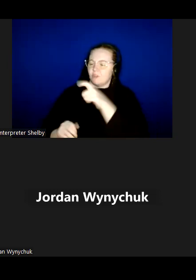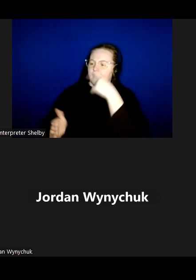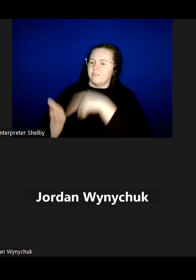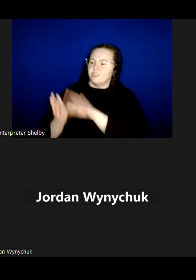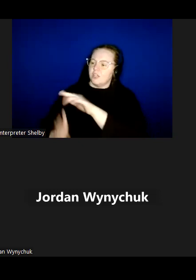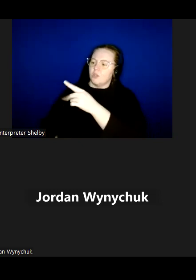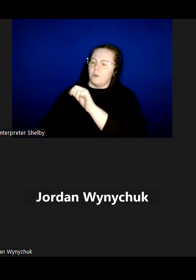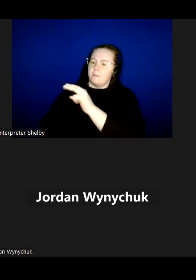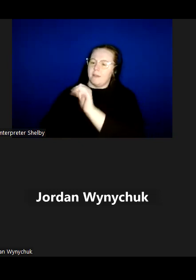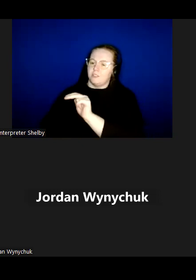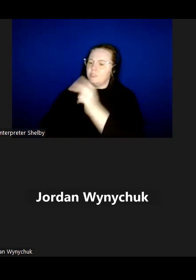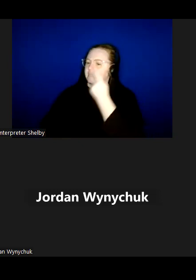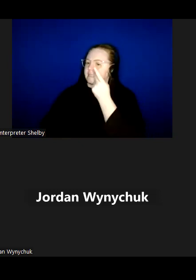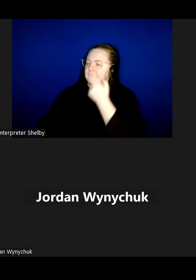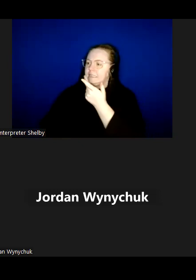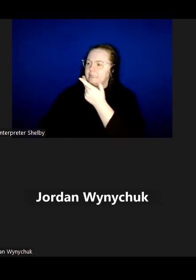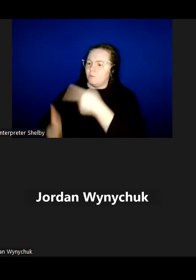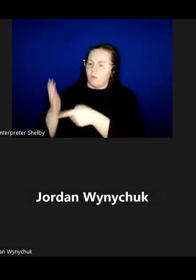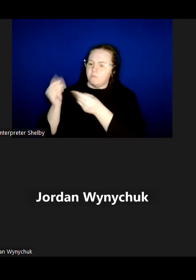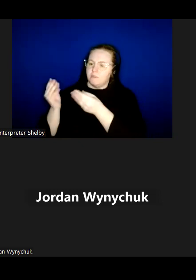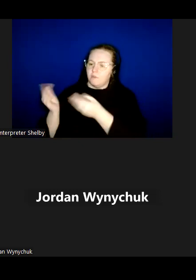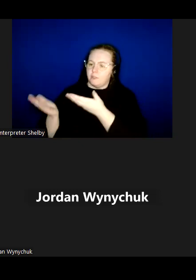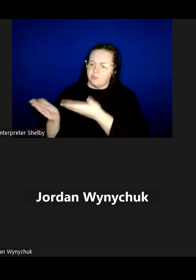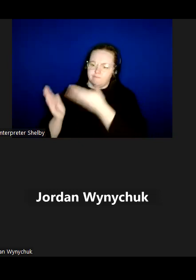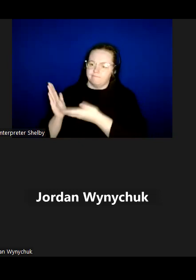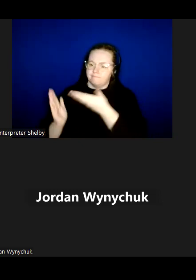pension and the information on your pension for that.